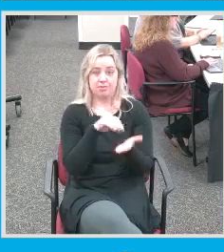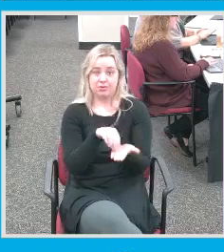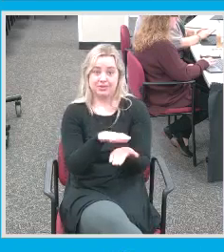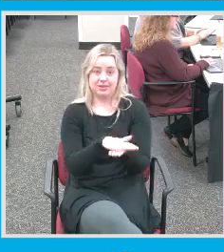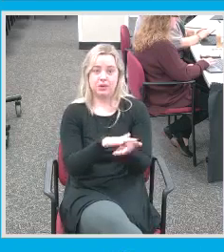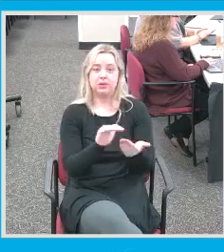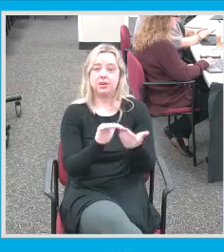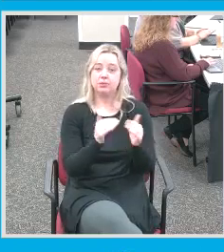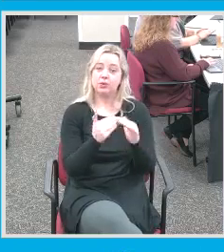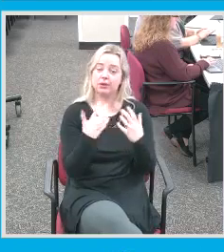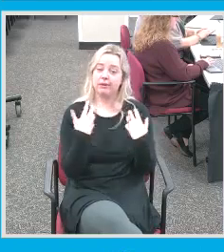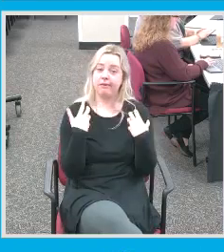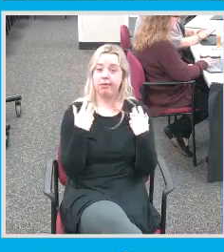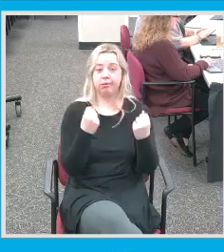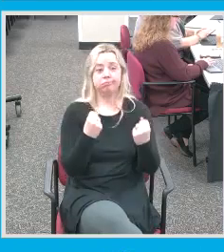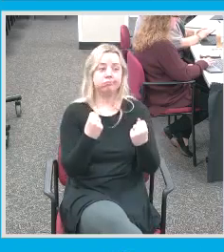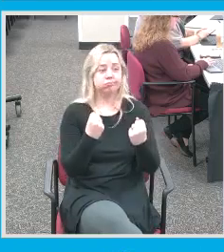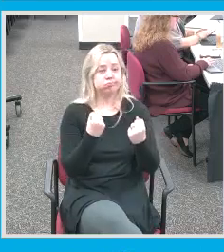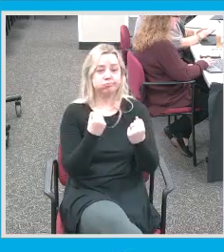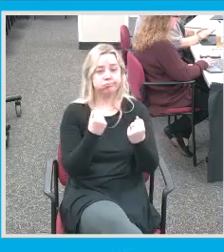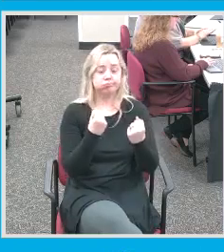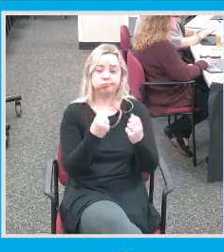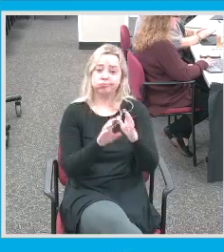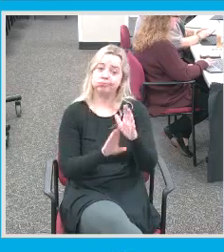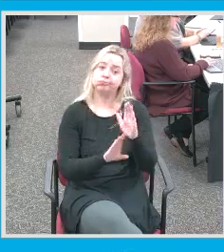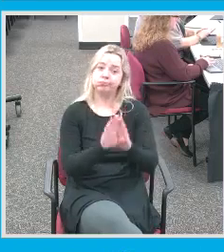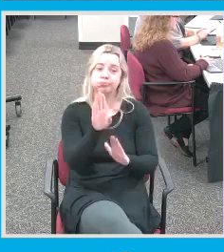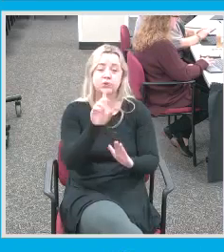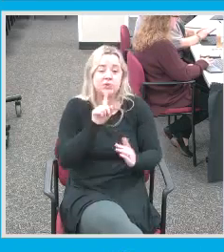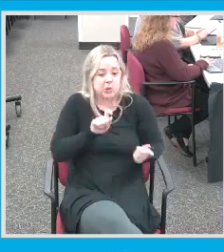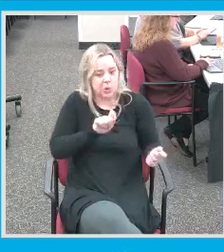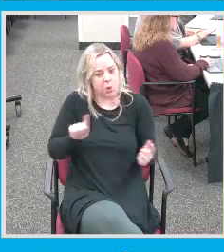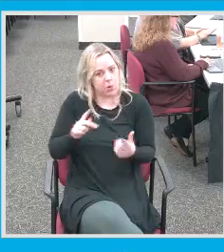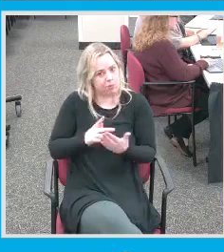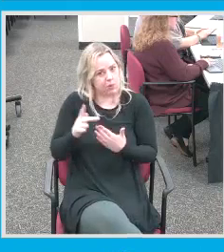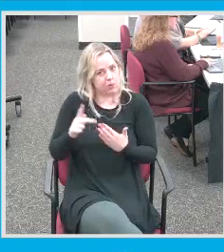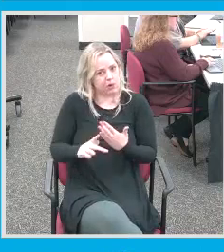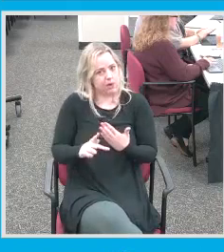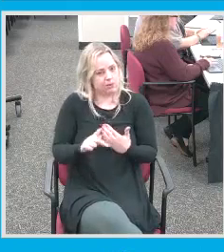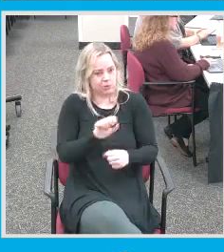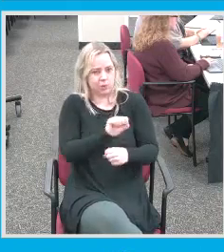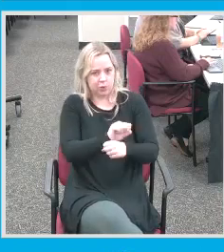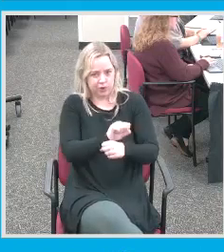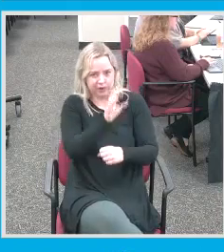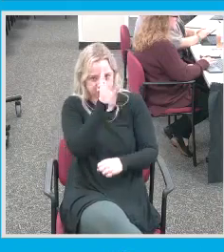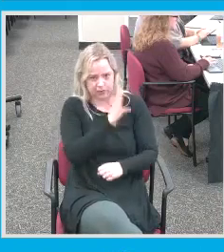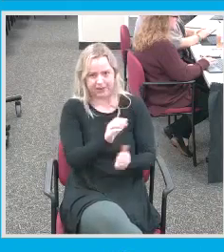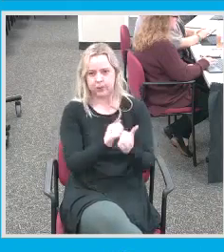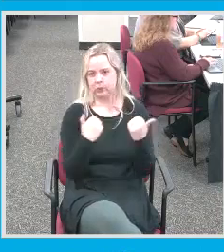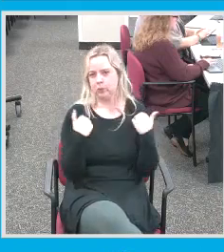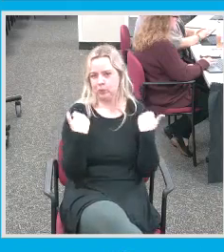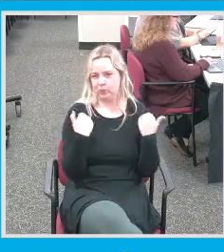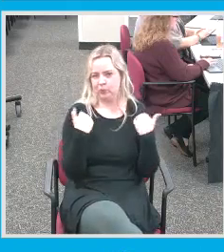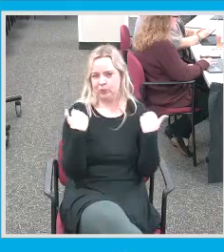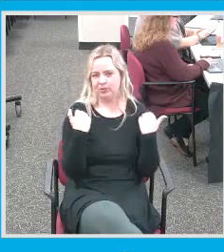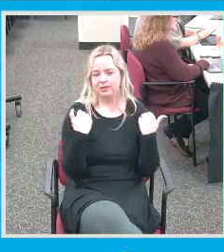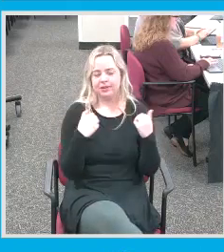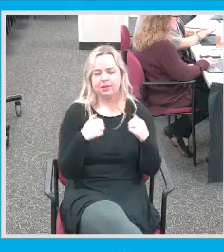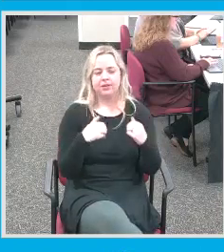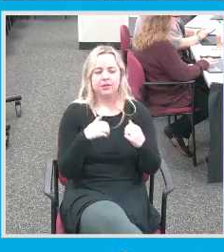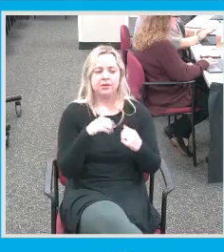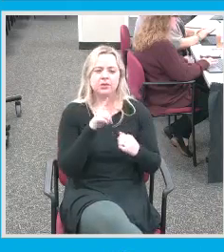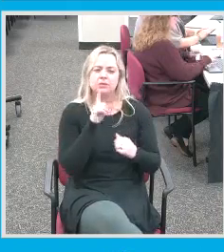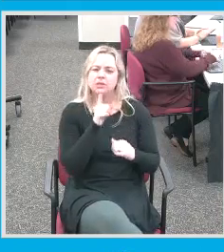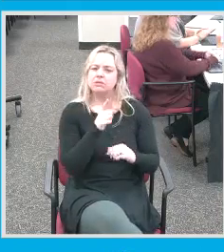think almost all of our programs are working with youth in some way and utilizing this framework. And it's really